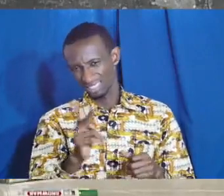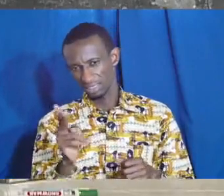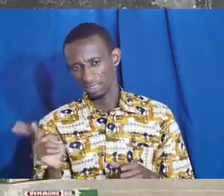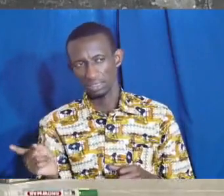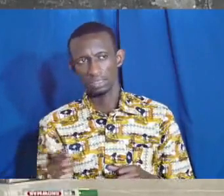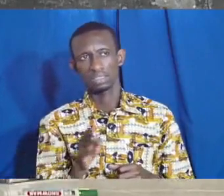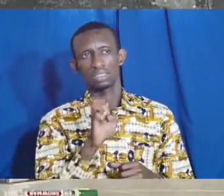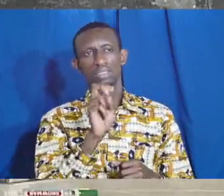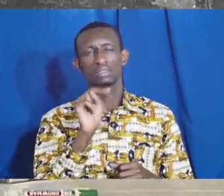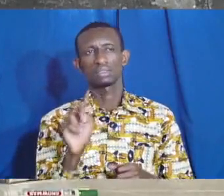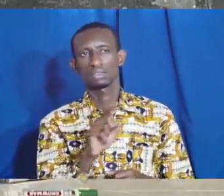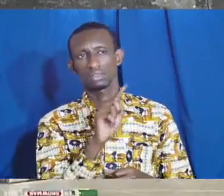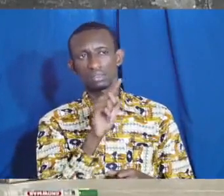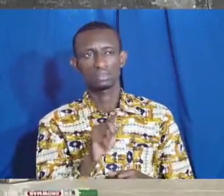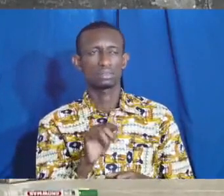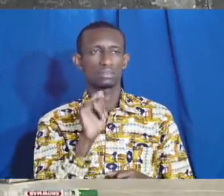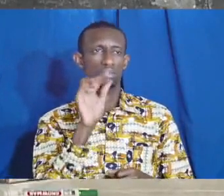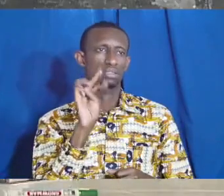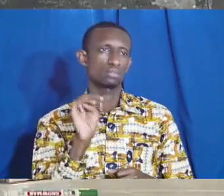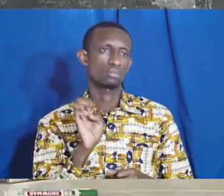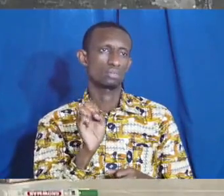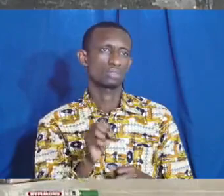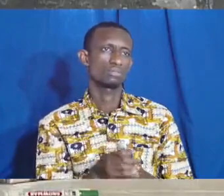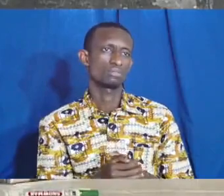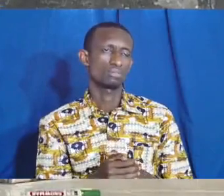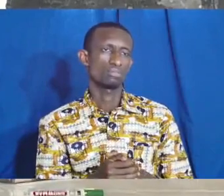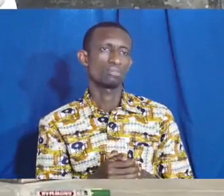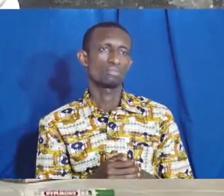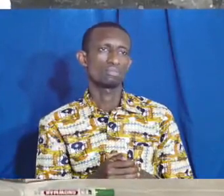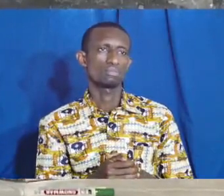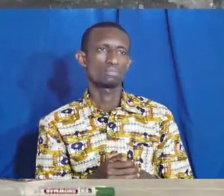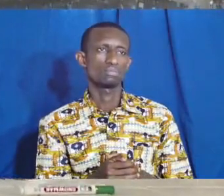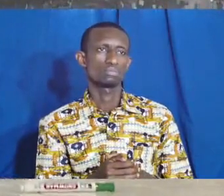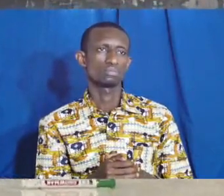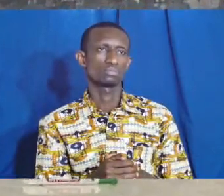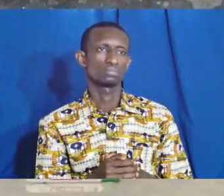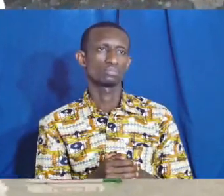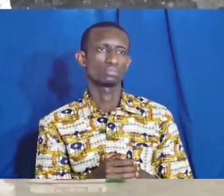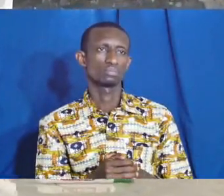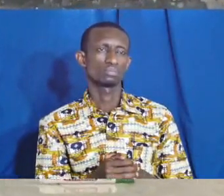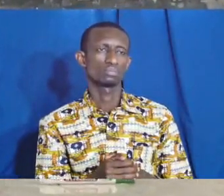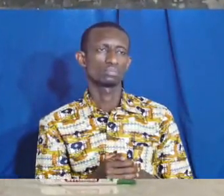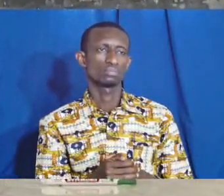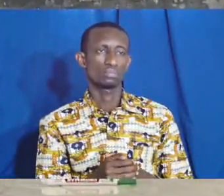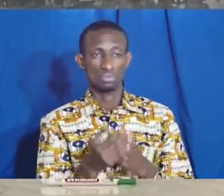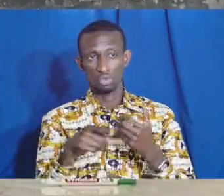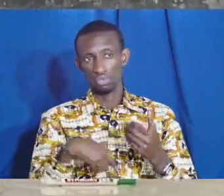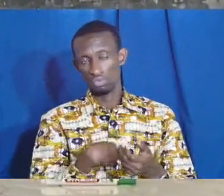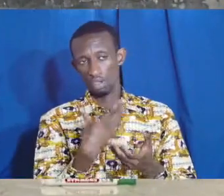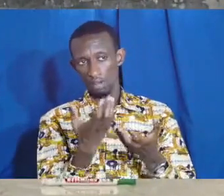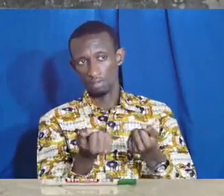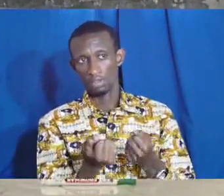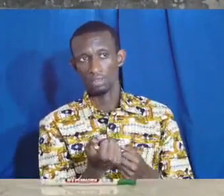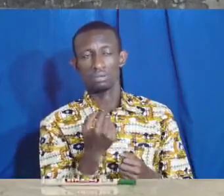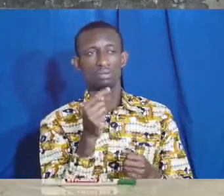we are going to mention. Other enzymes that we're going to mention. We have one which